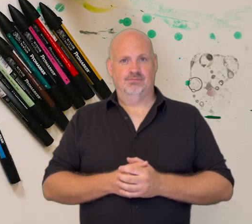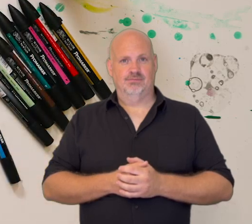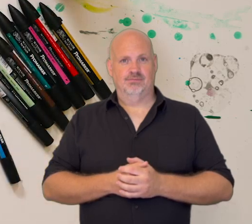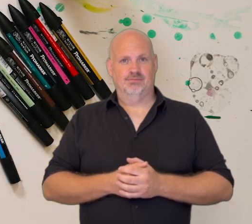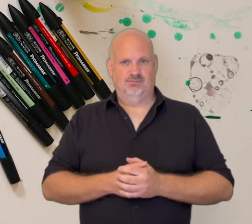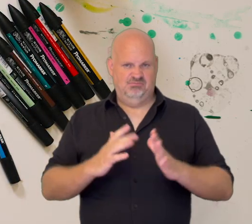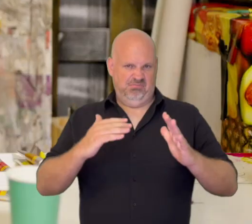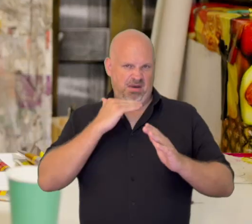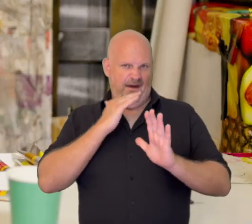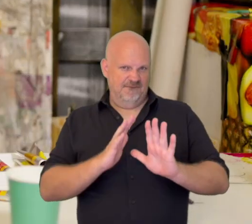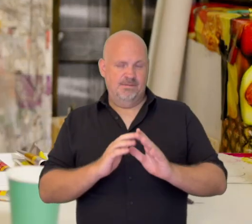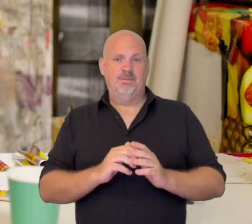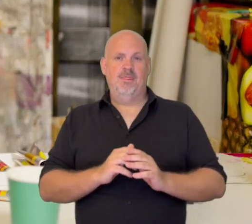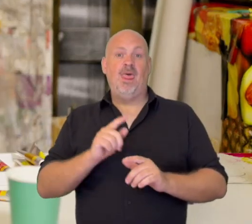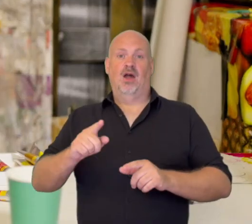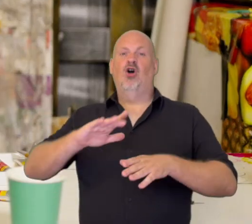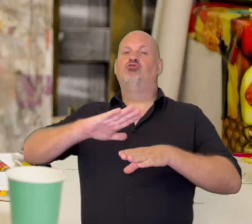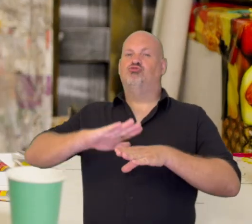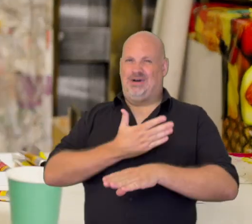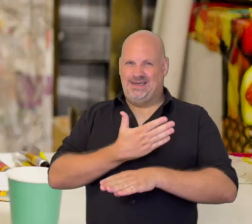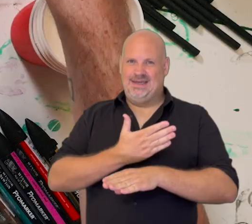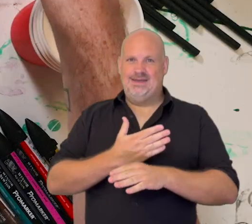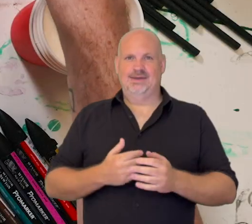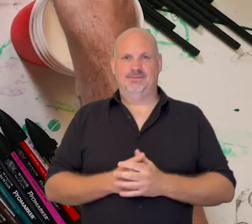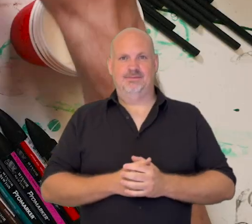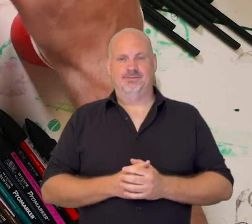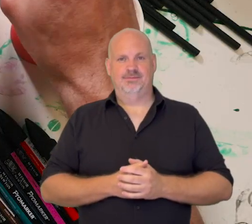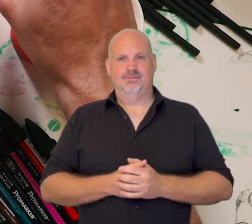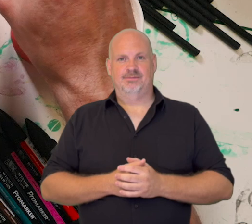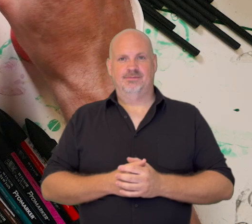That's enough of that. And then a green.